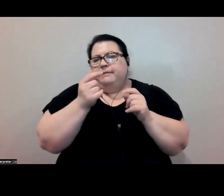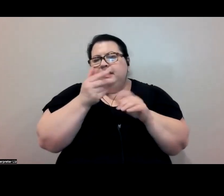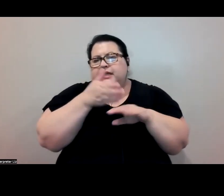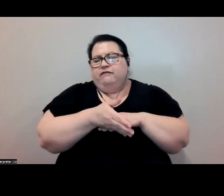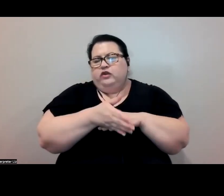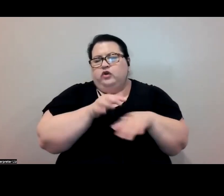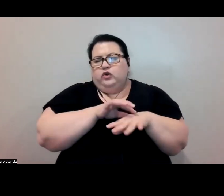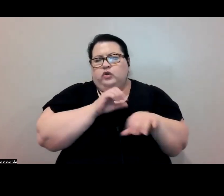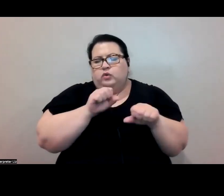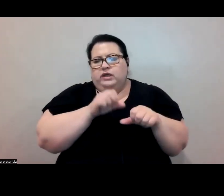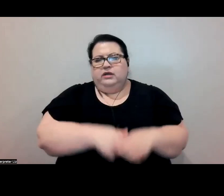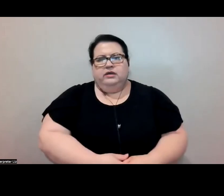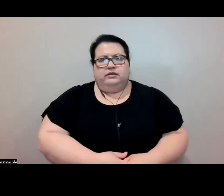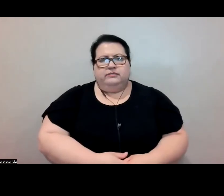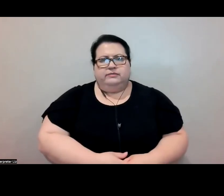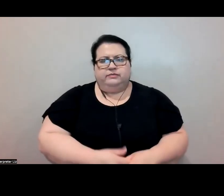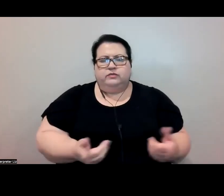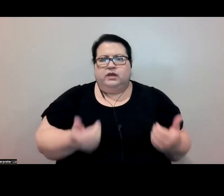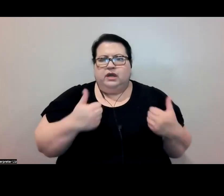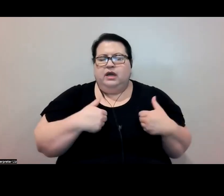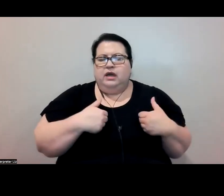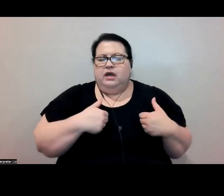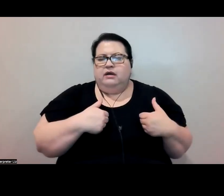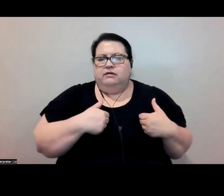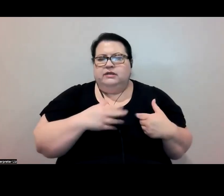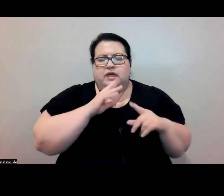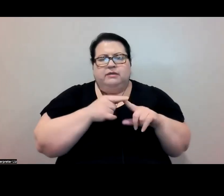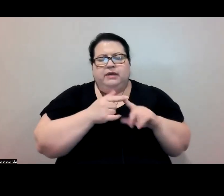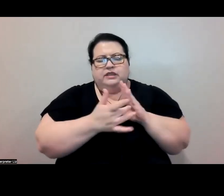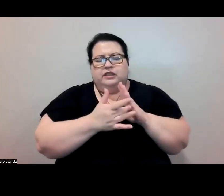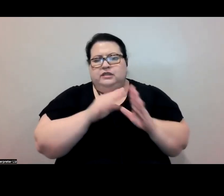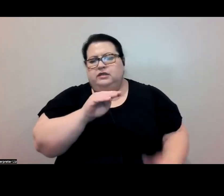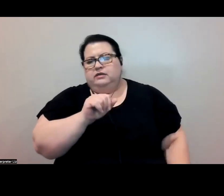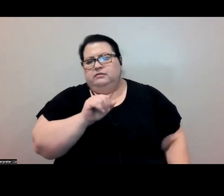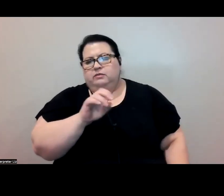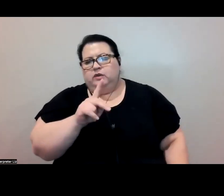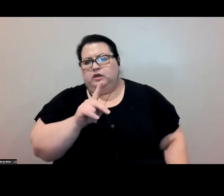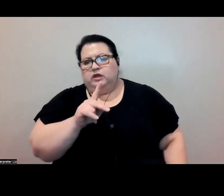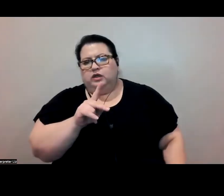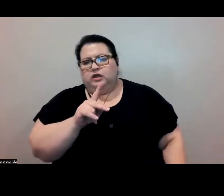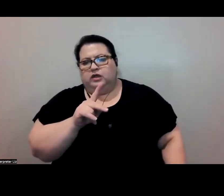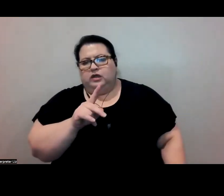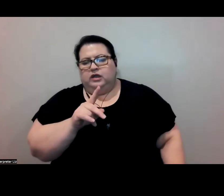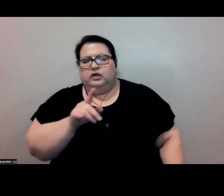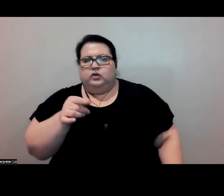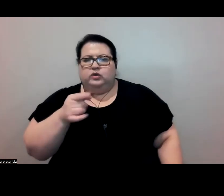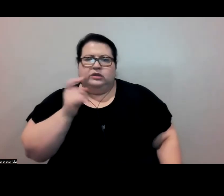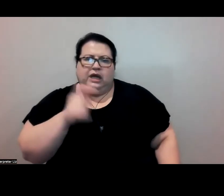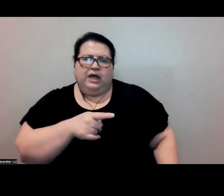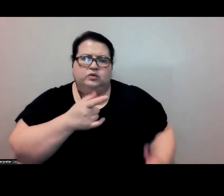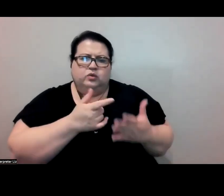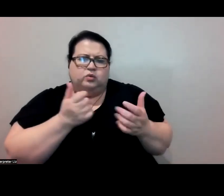earthquake. We have, and speaking of technology, Mark Legg asked a question, I'll answer. It's Mark Hughes asked, with the